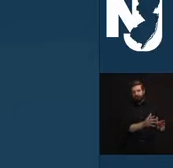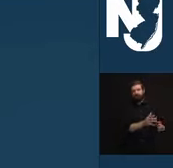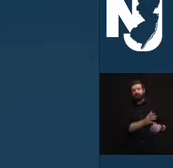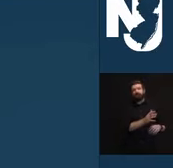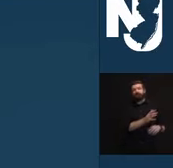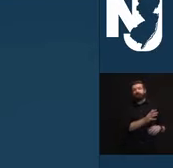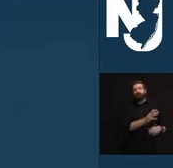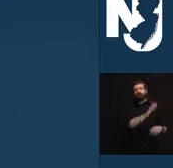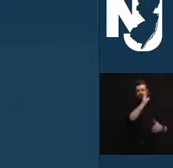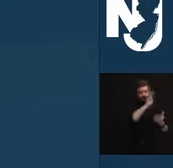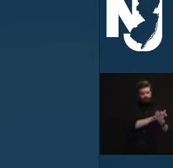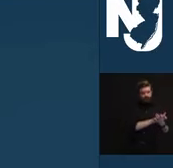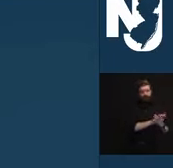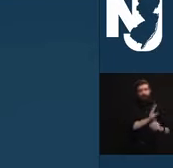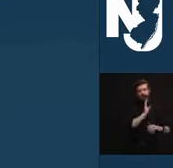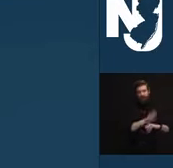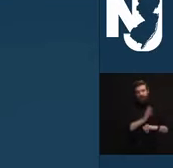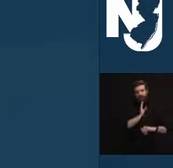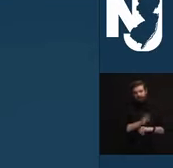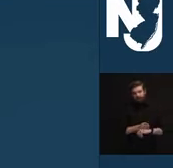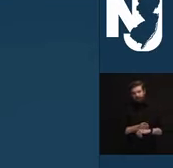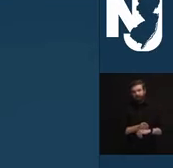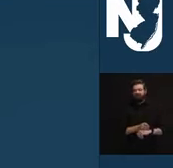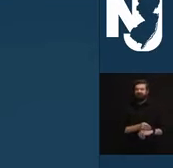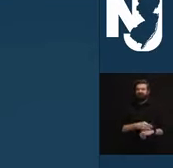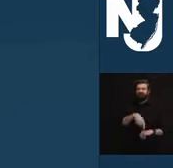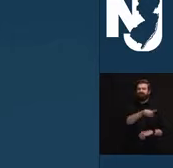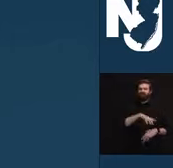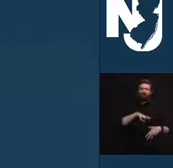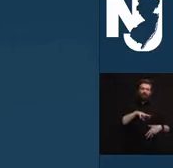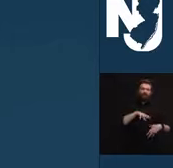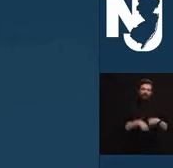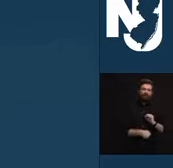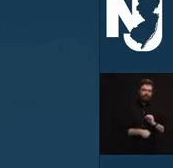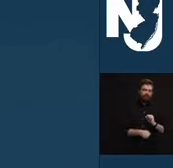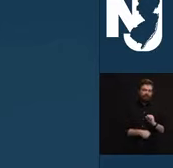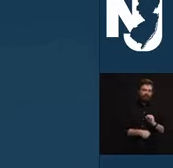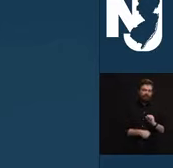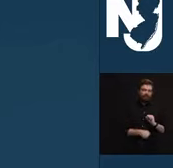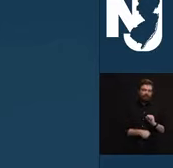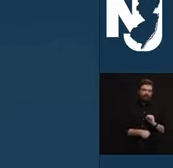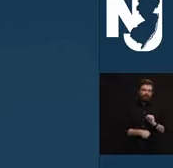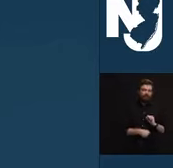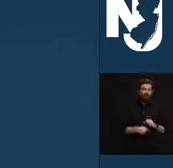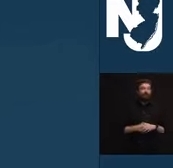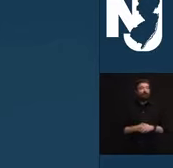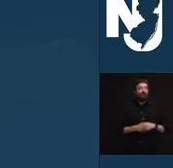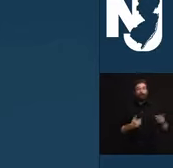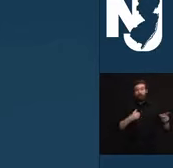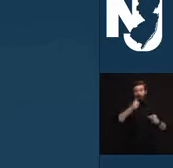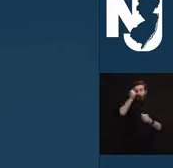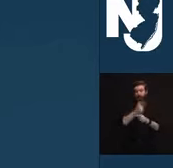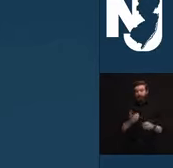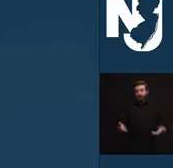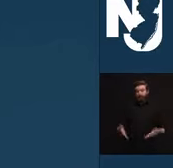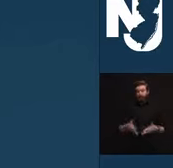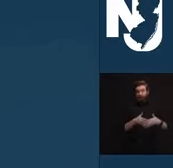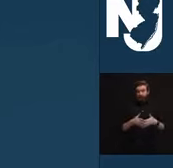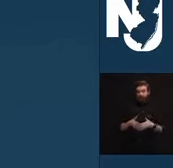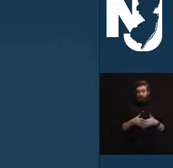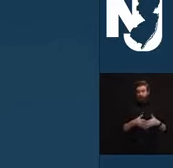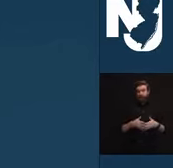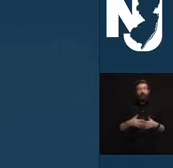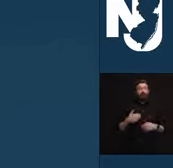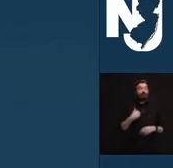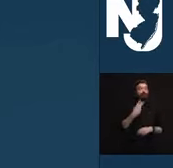very tough. She also leaves behind 3 siblings, a brother here in the United States and 2 sisters back